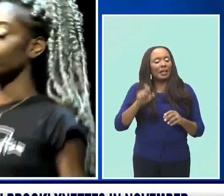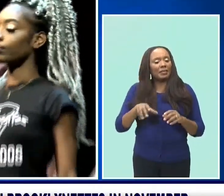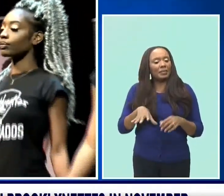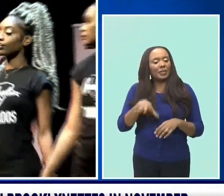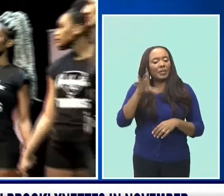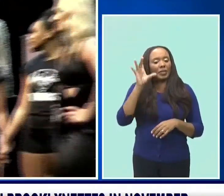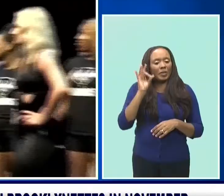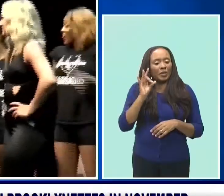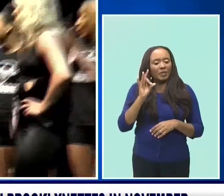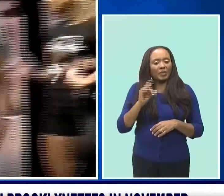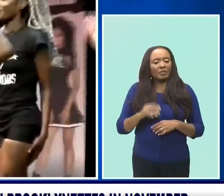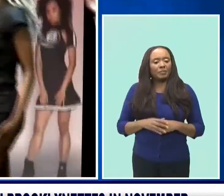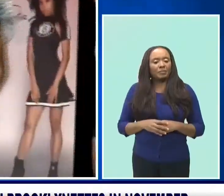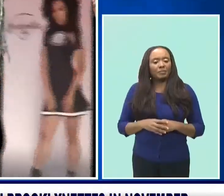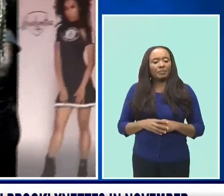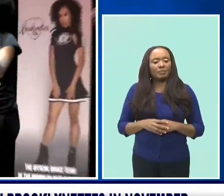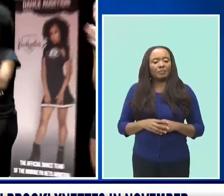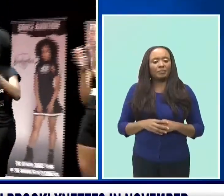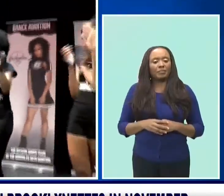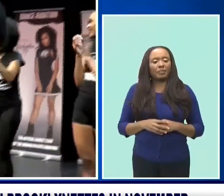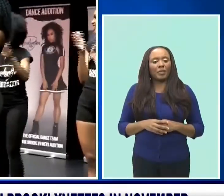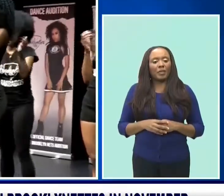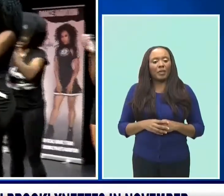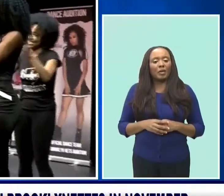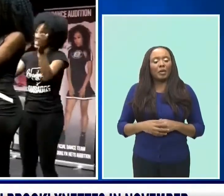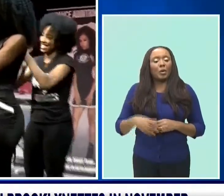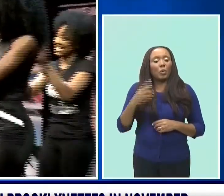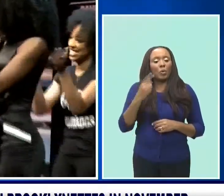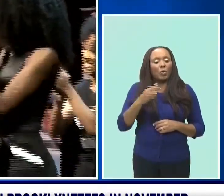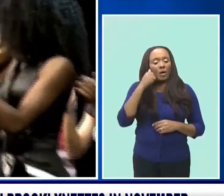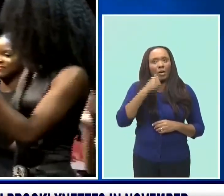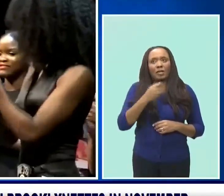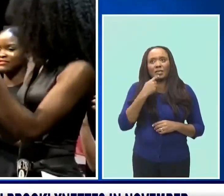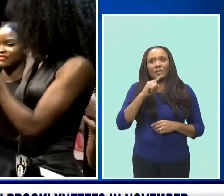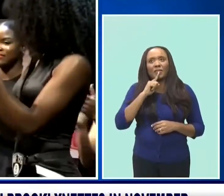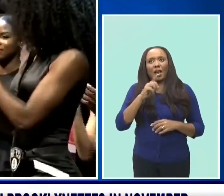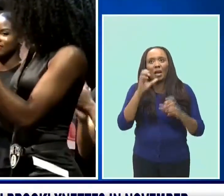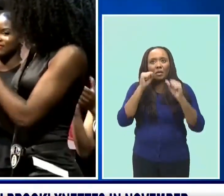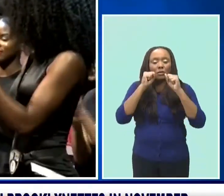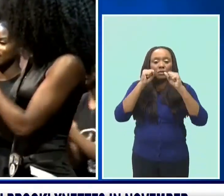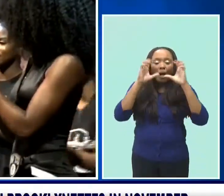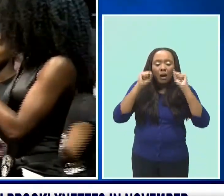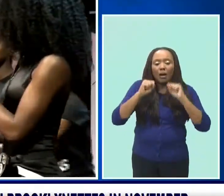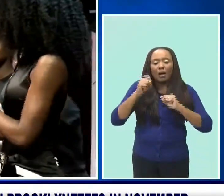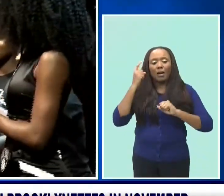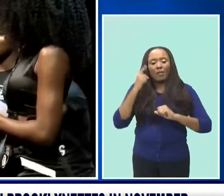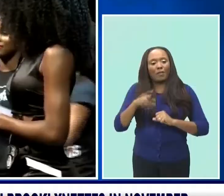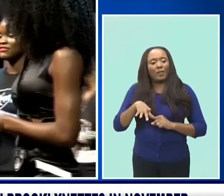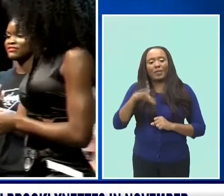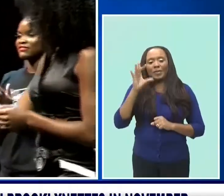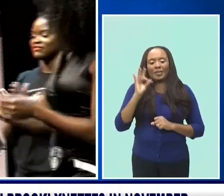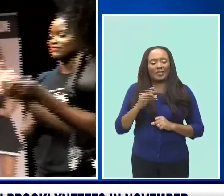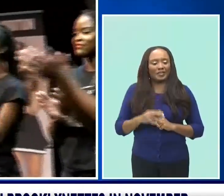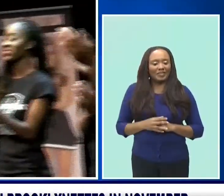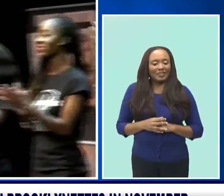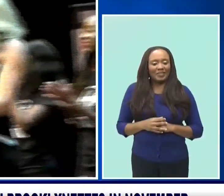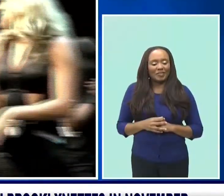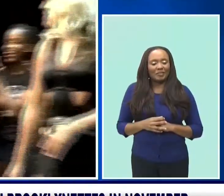Hobbs, Amari Clark, Christiana McConney, and Shari Pollard. Shari says she was shocked to be